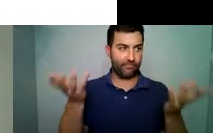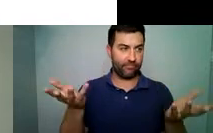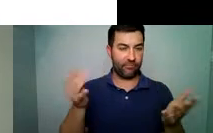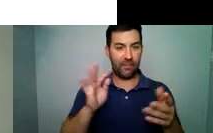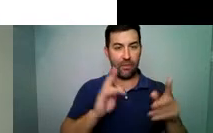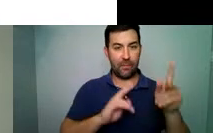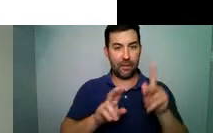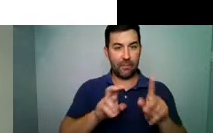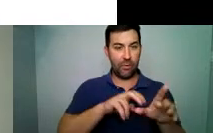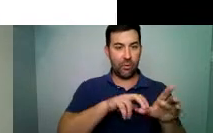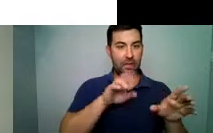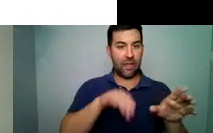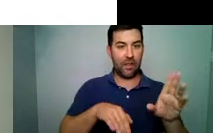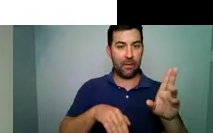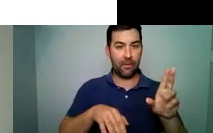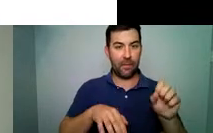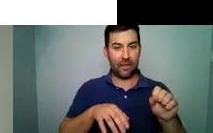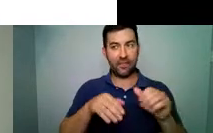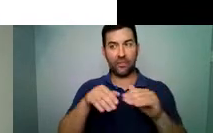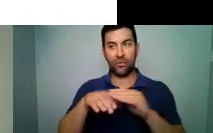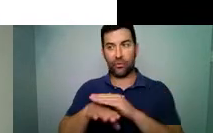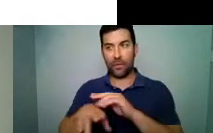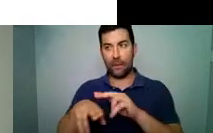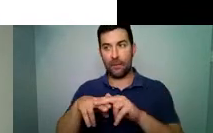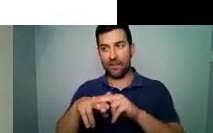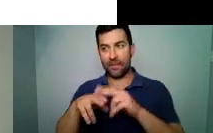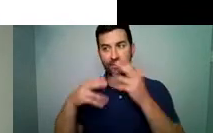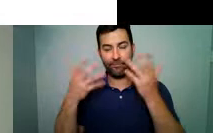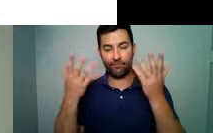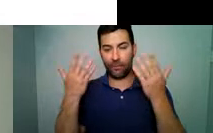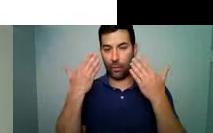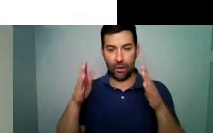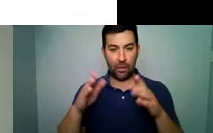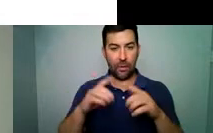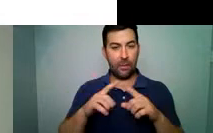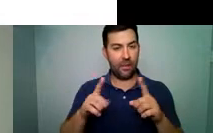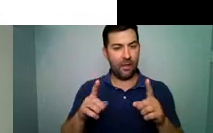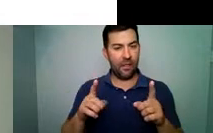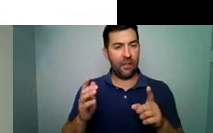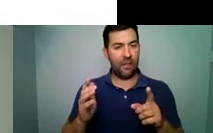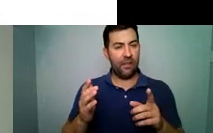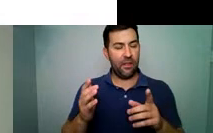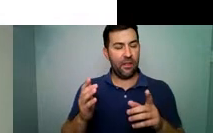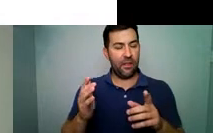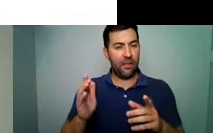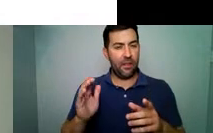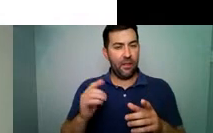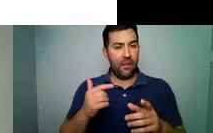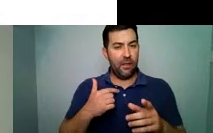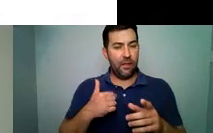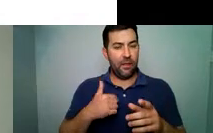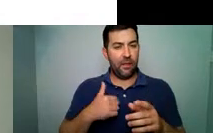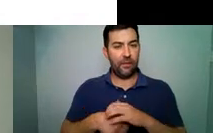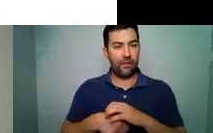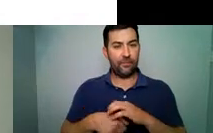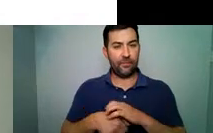are getting off of a bus and onto a rail or off a rail onto a bus here. But it does seem unlikely because from